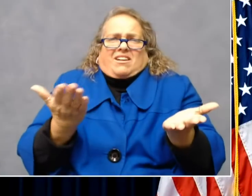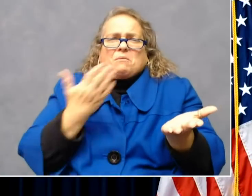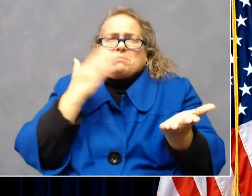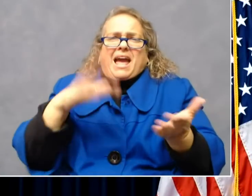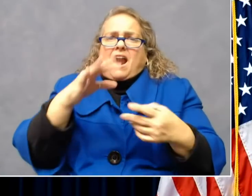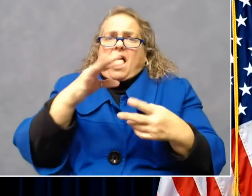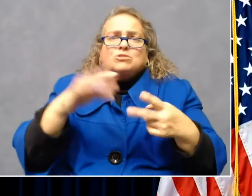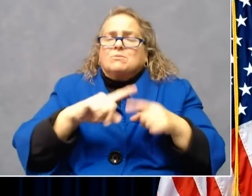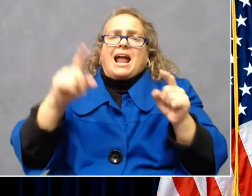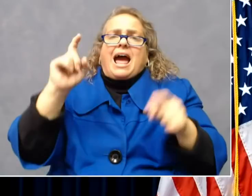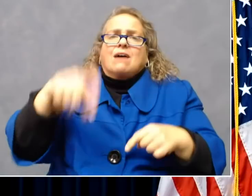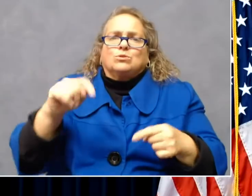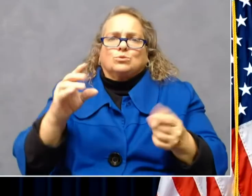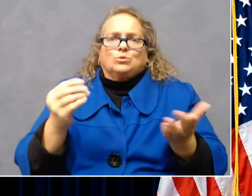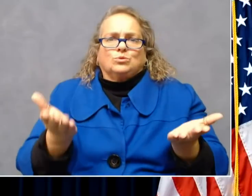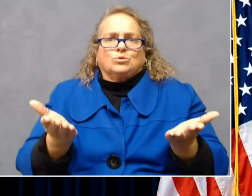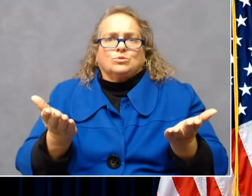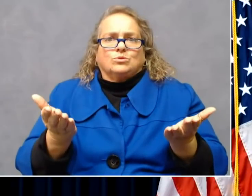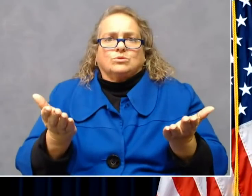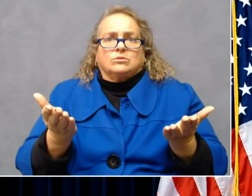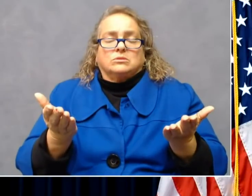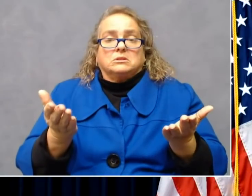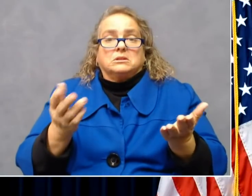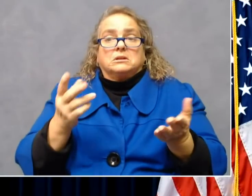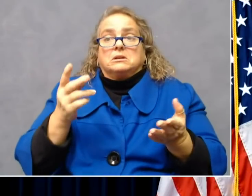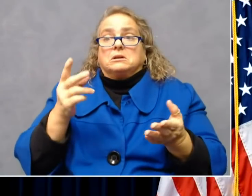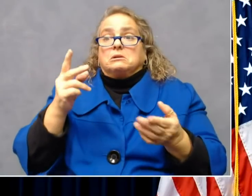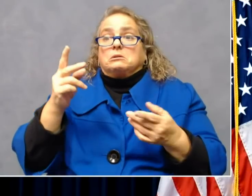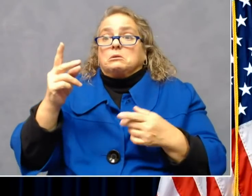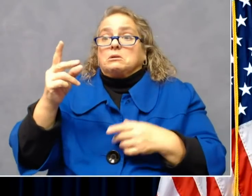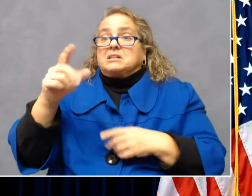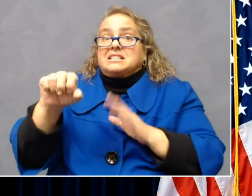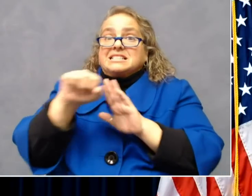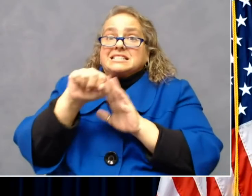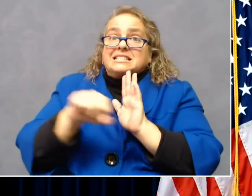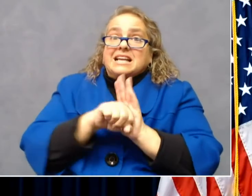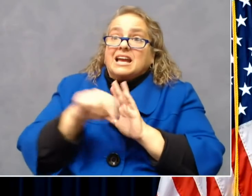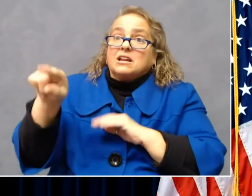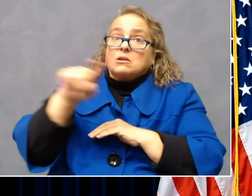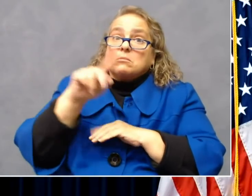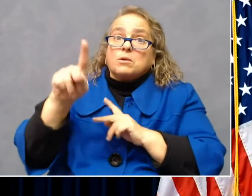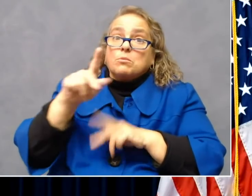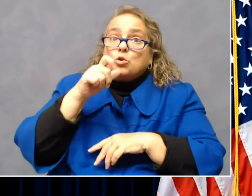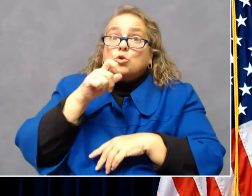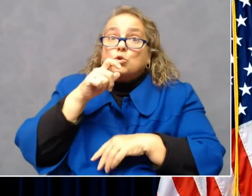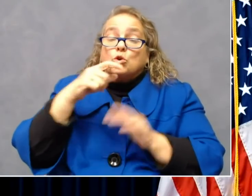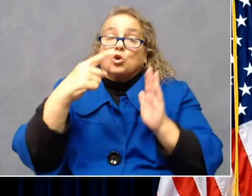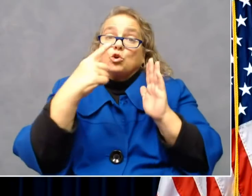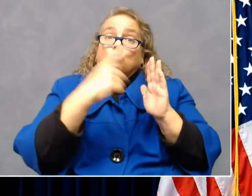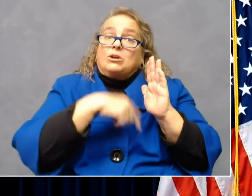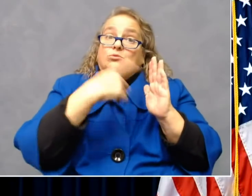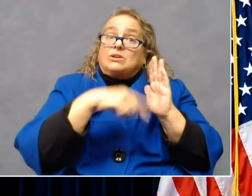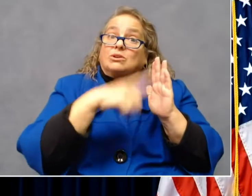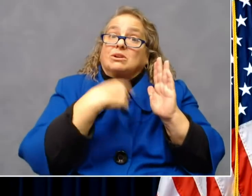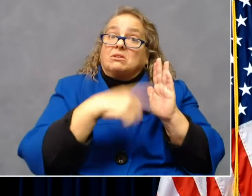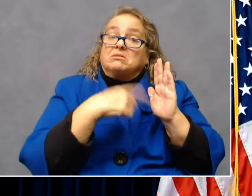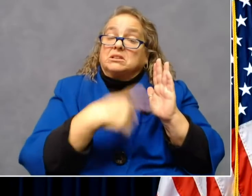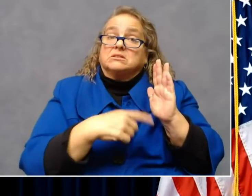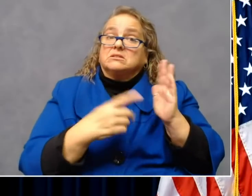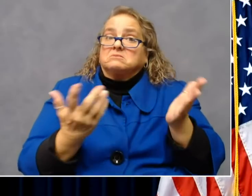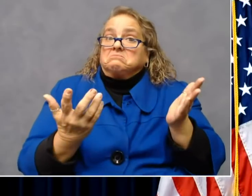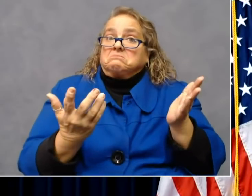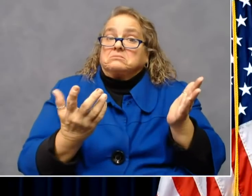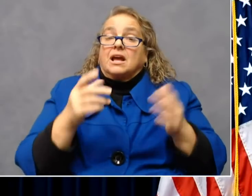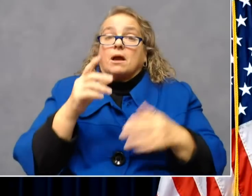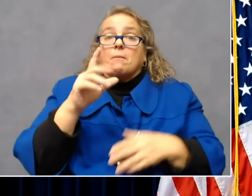criticize push for inaction. Well, inaction is deadly. Action's unpopular, but I'm willing to do what's